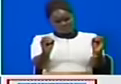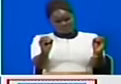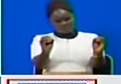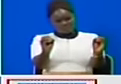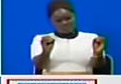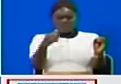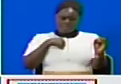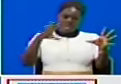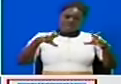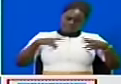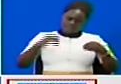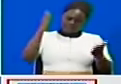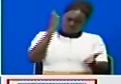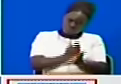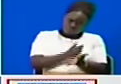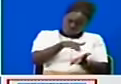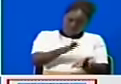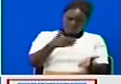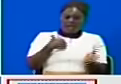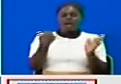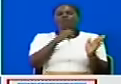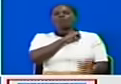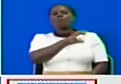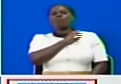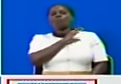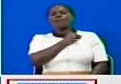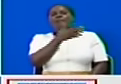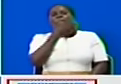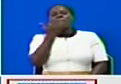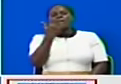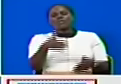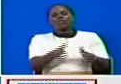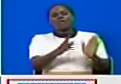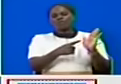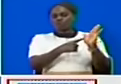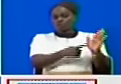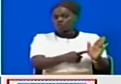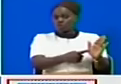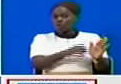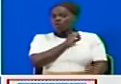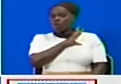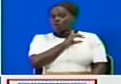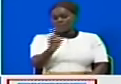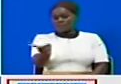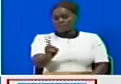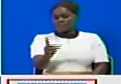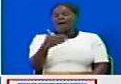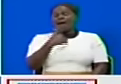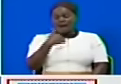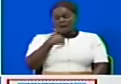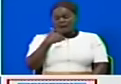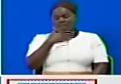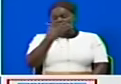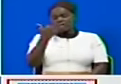Much as I agree that she was aggrieved, this was not the best channel to air her grievances. We have got the